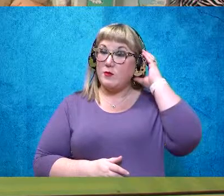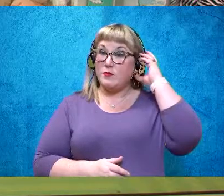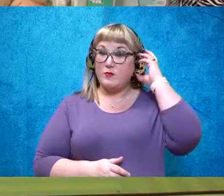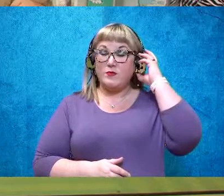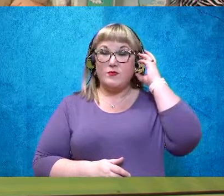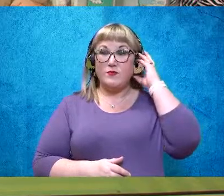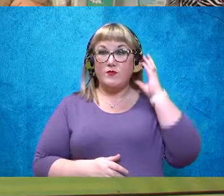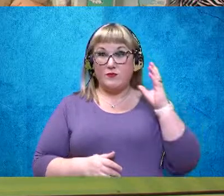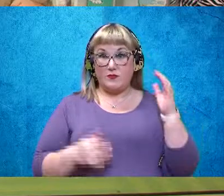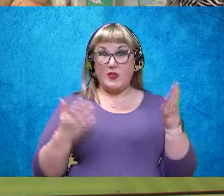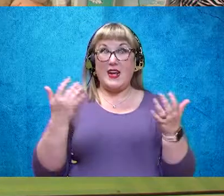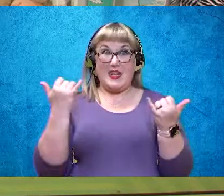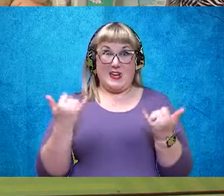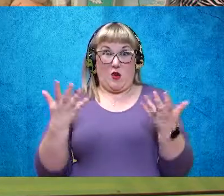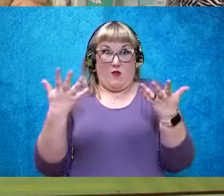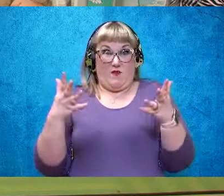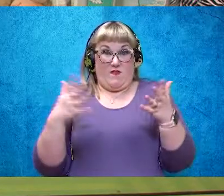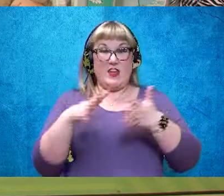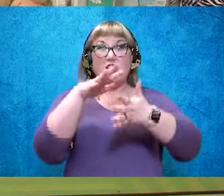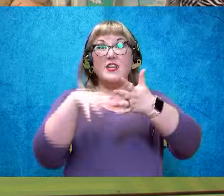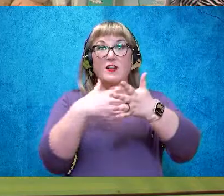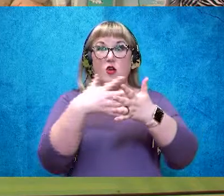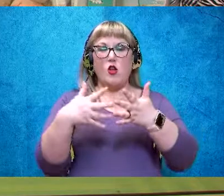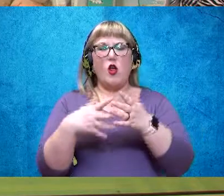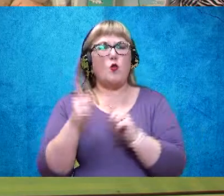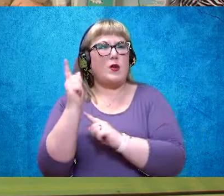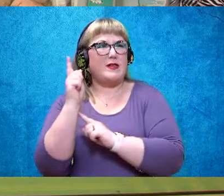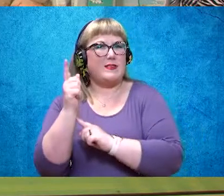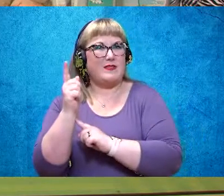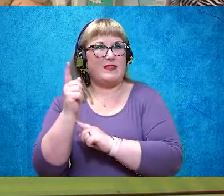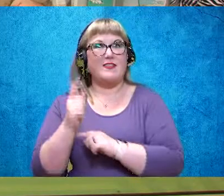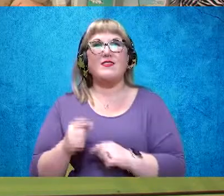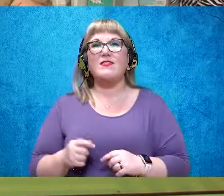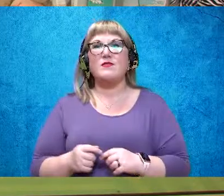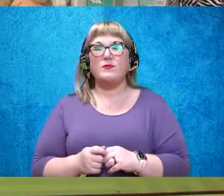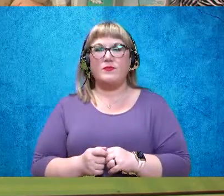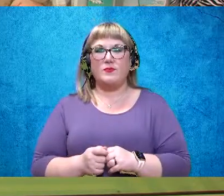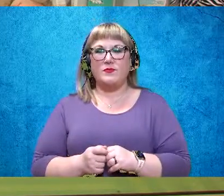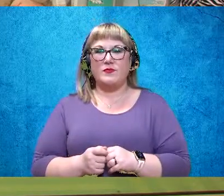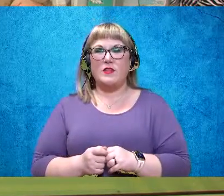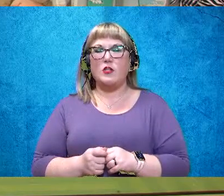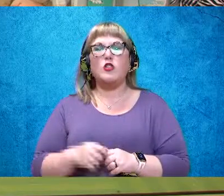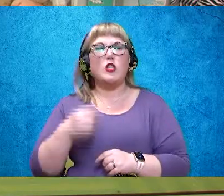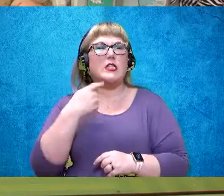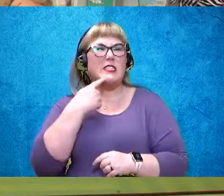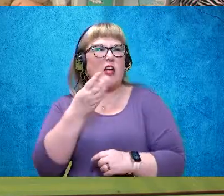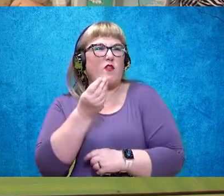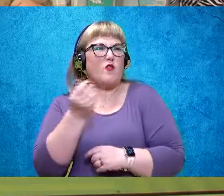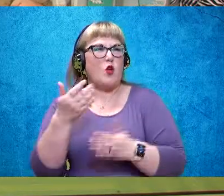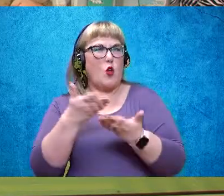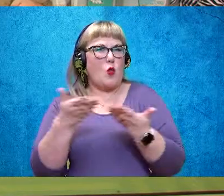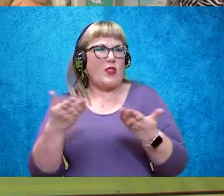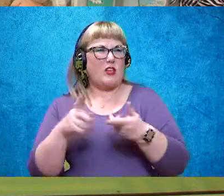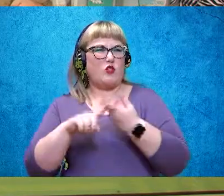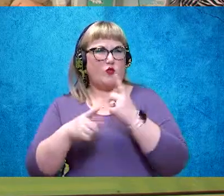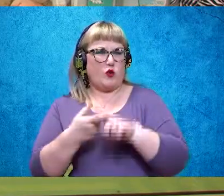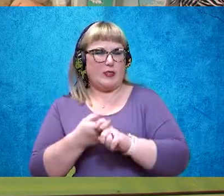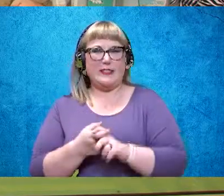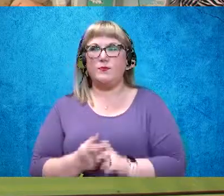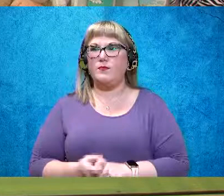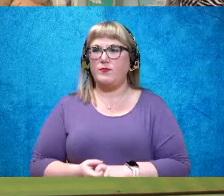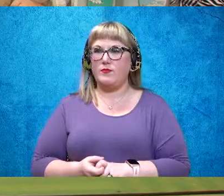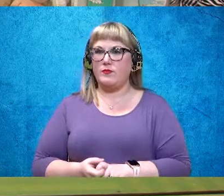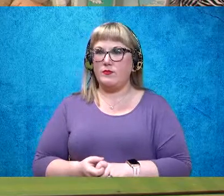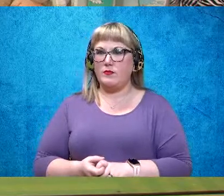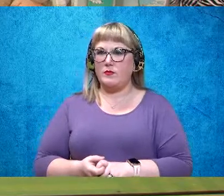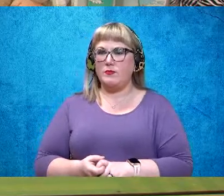Now that we've done our calendar, I want to take a second to wish some of our friends well. I'm going to pull out our Wish Well board.